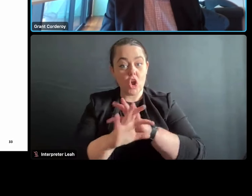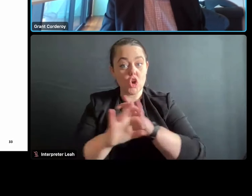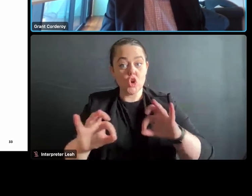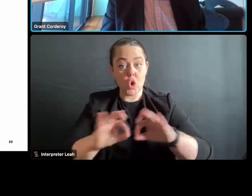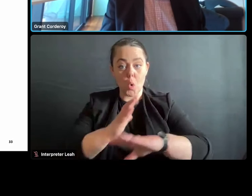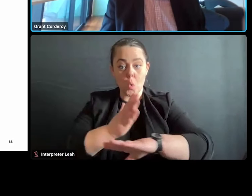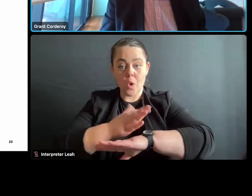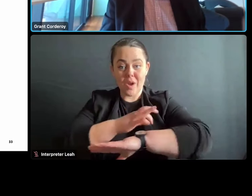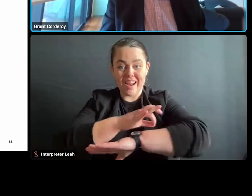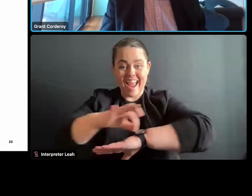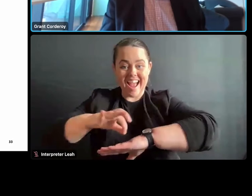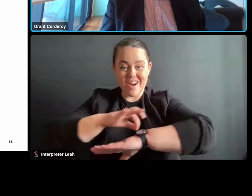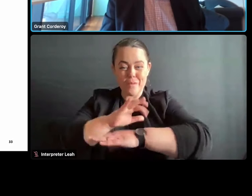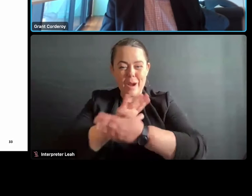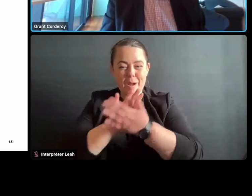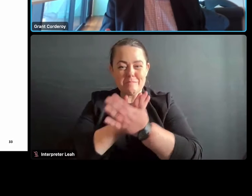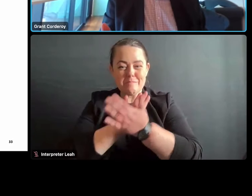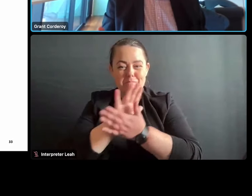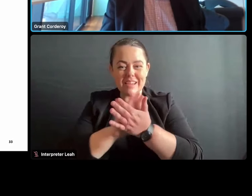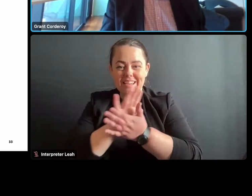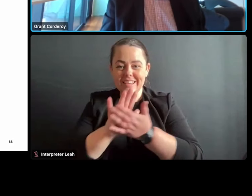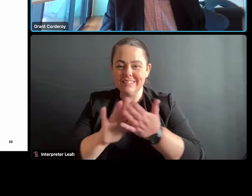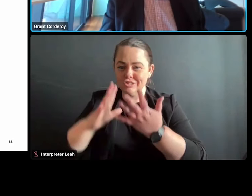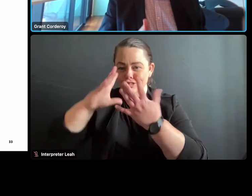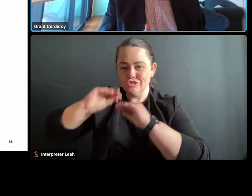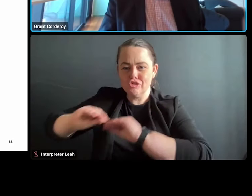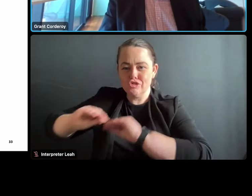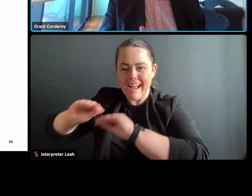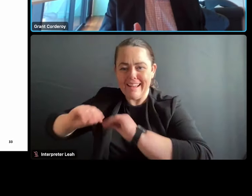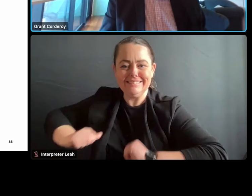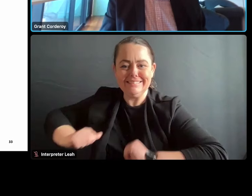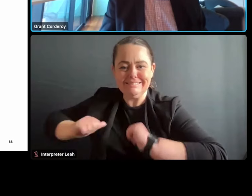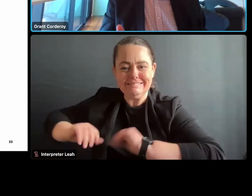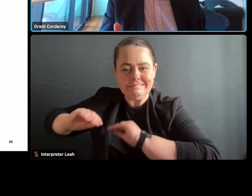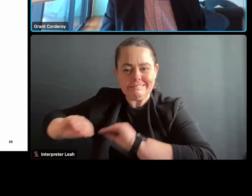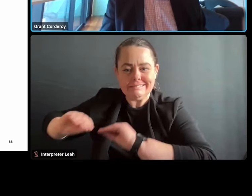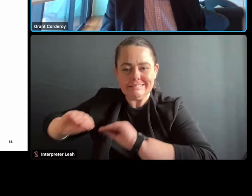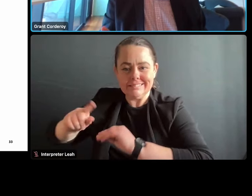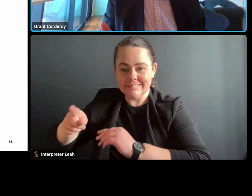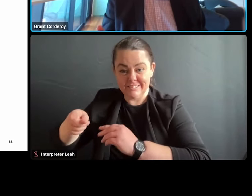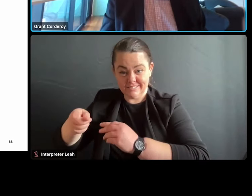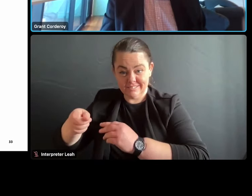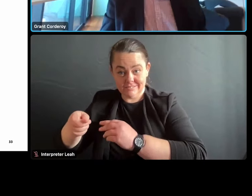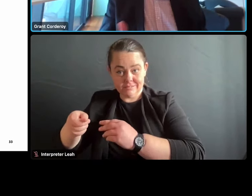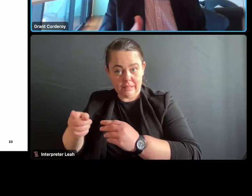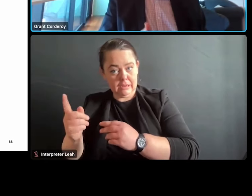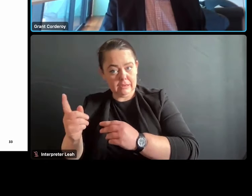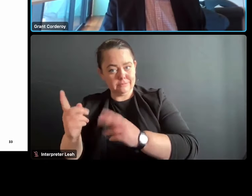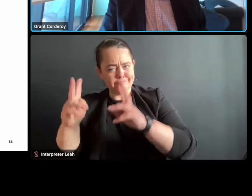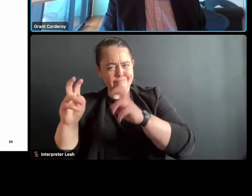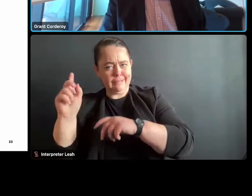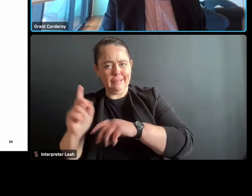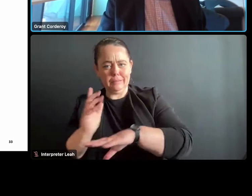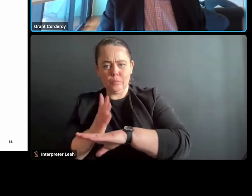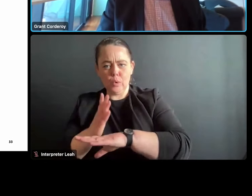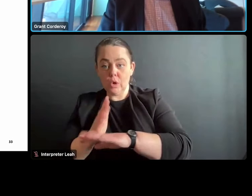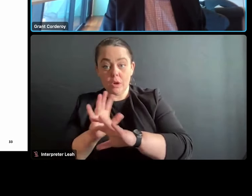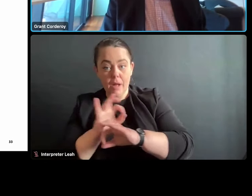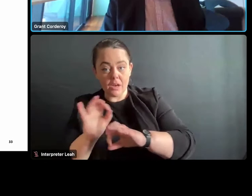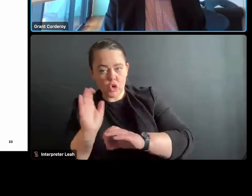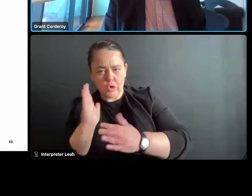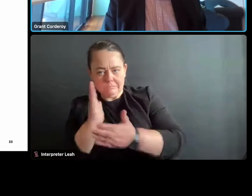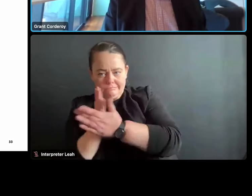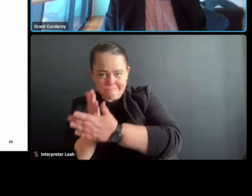of course refers to staff training or times that they're not working in a particular shift on the floor.